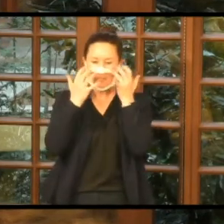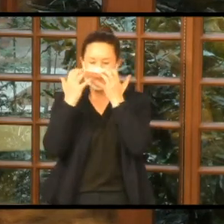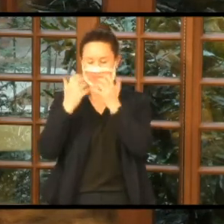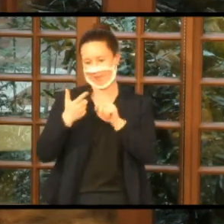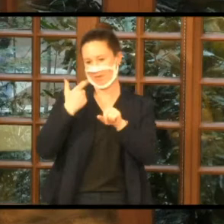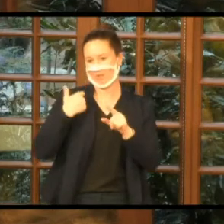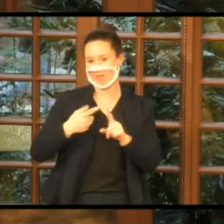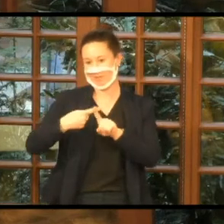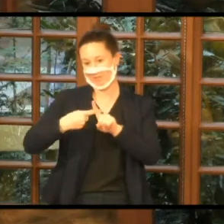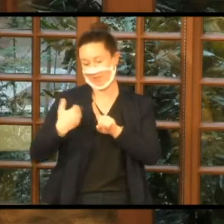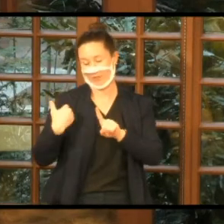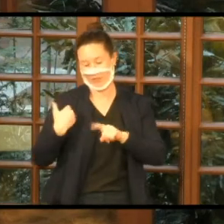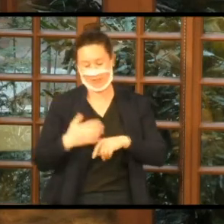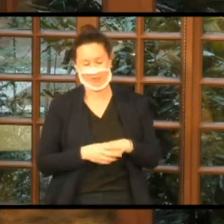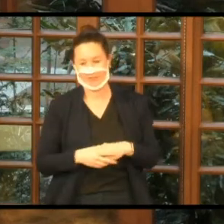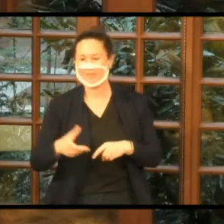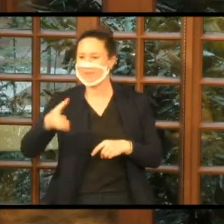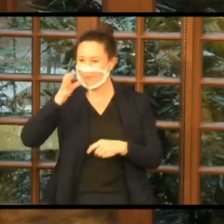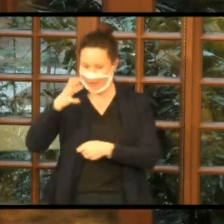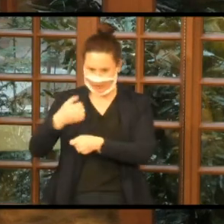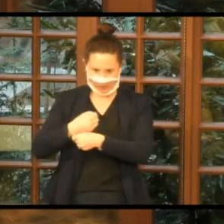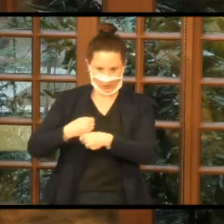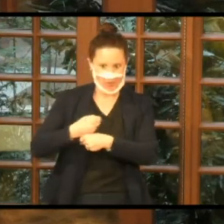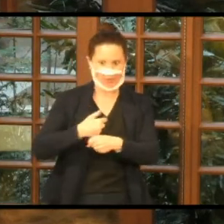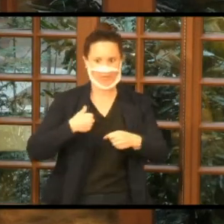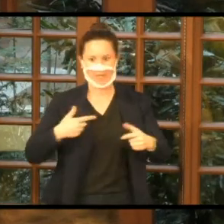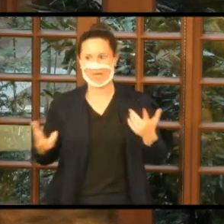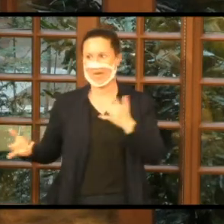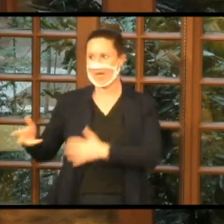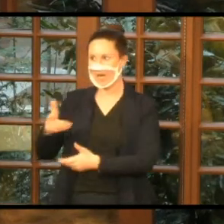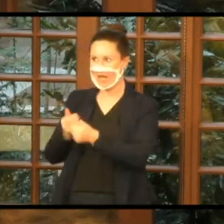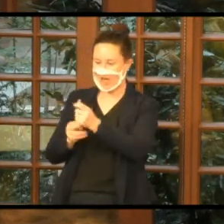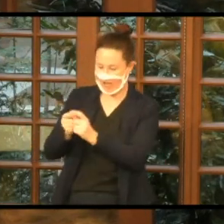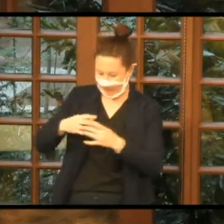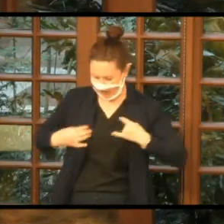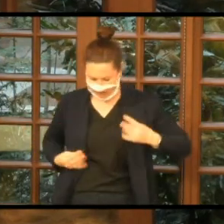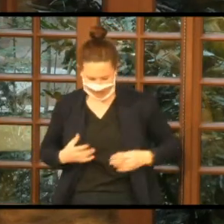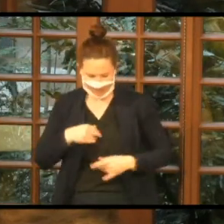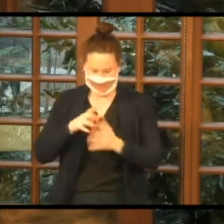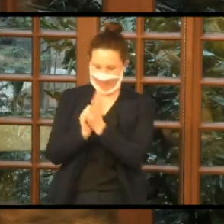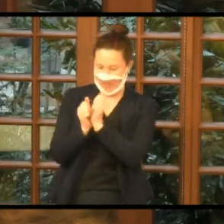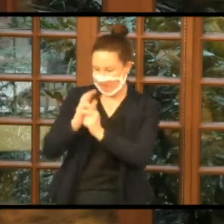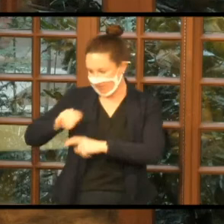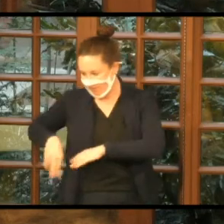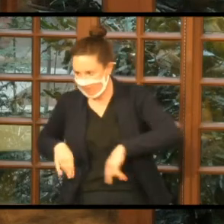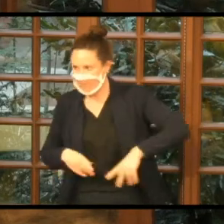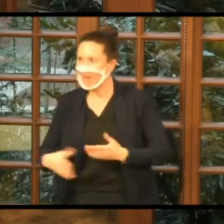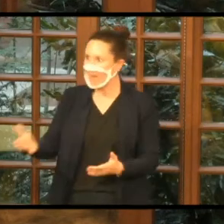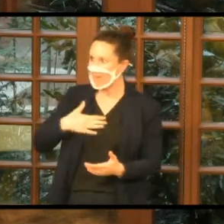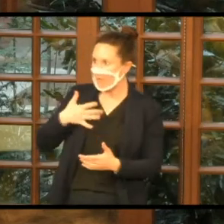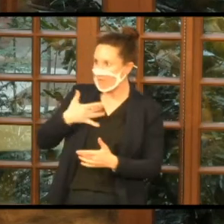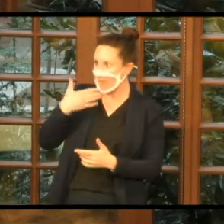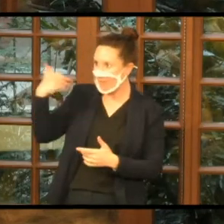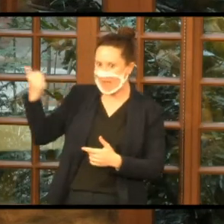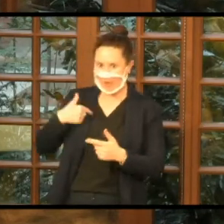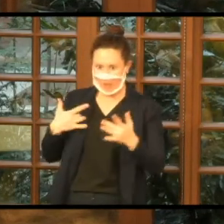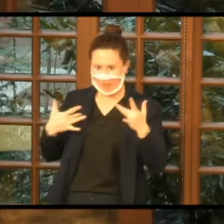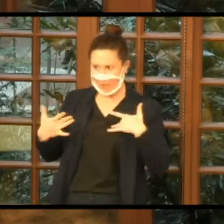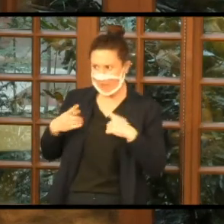fever. He drinks coffee while I fumble with my buttons, my gloves. I'm glad you're better, I say. I was